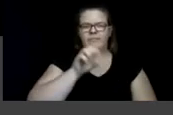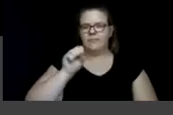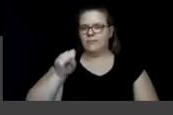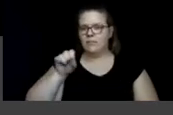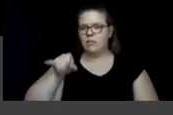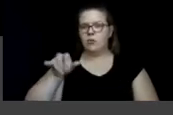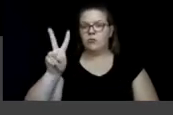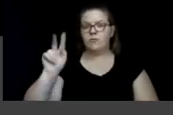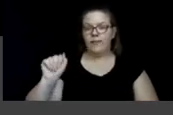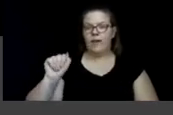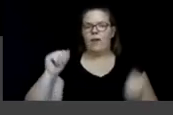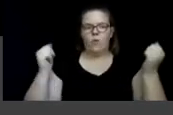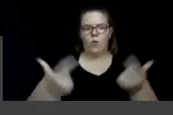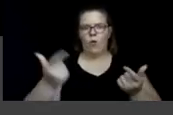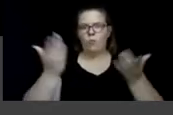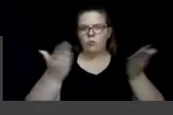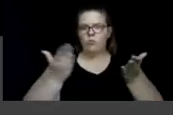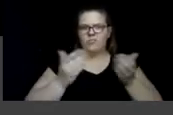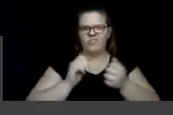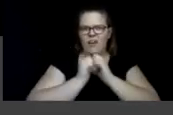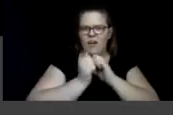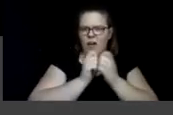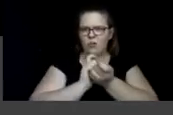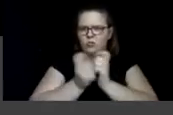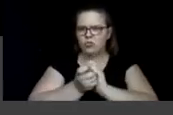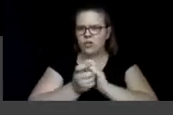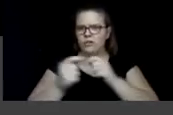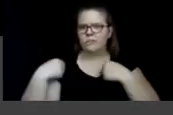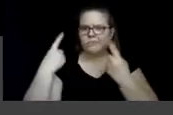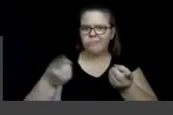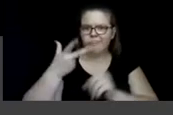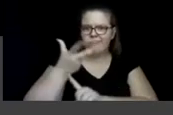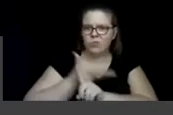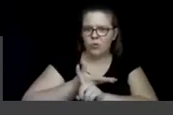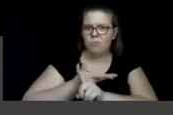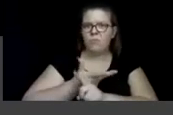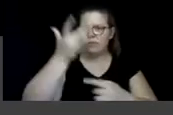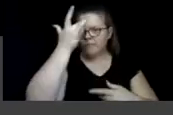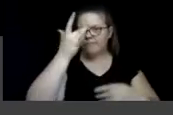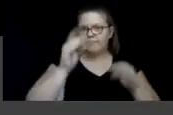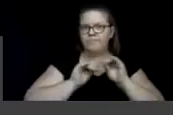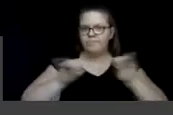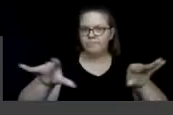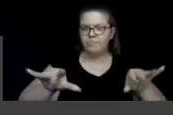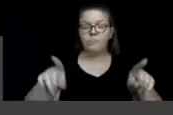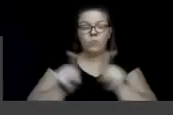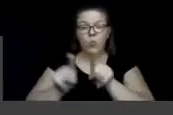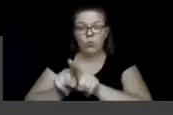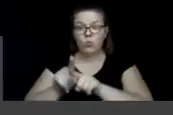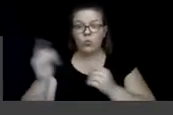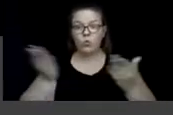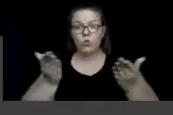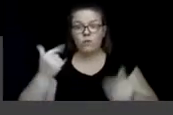and all the services look like during this time, you know, the last 3 months of the pandemic, and the services that we are able